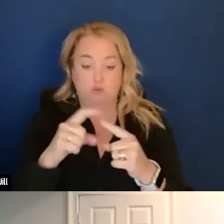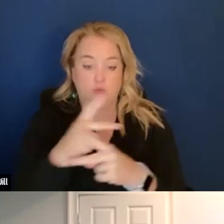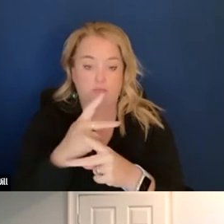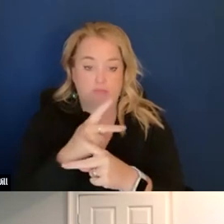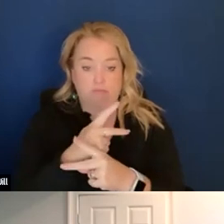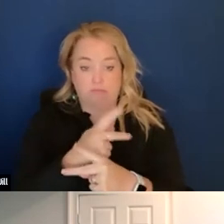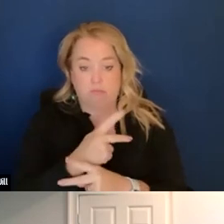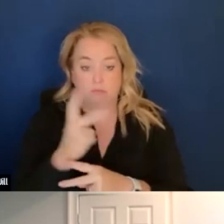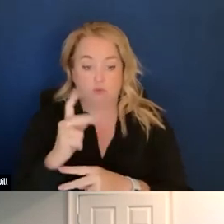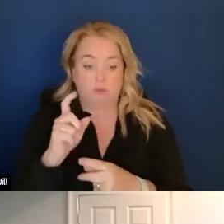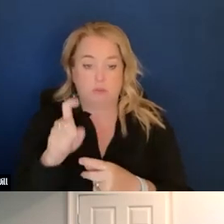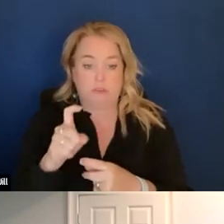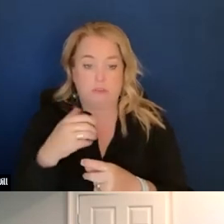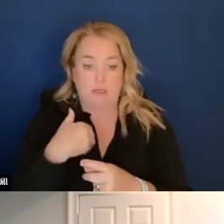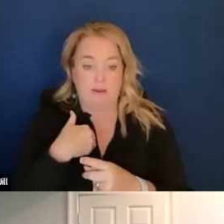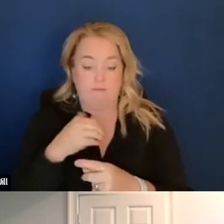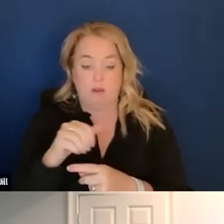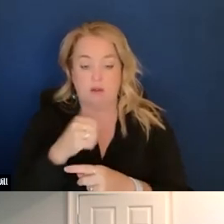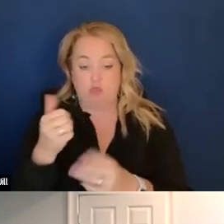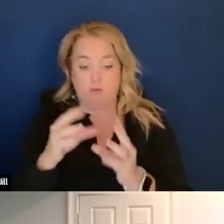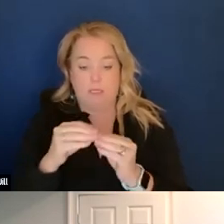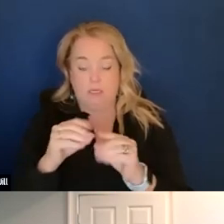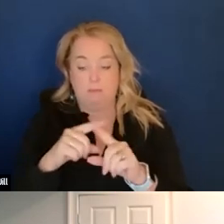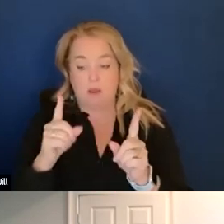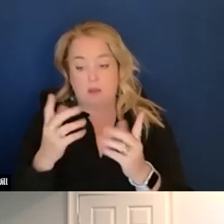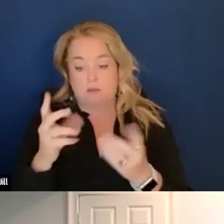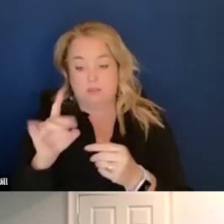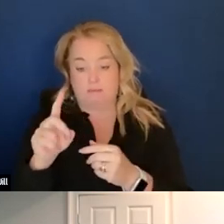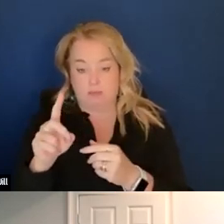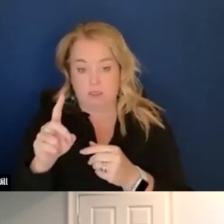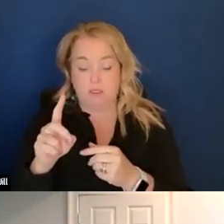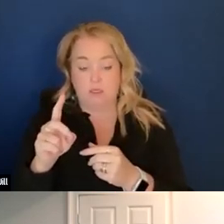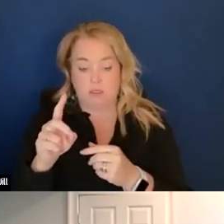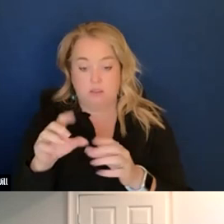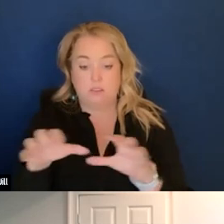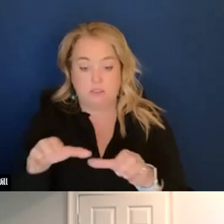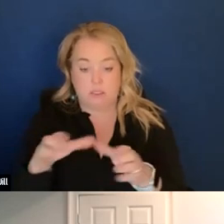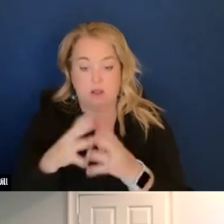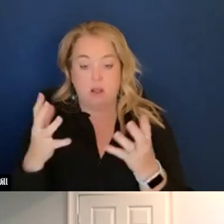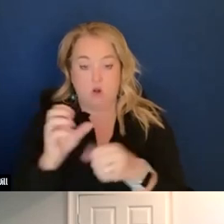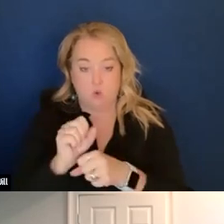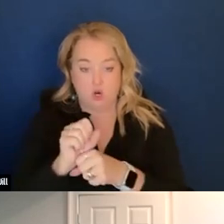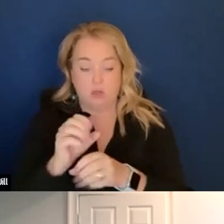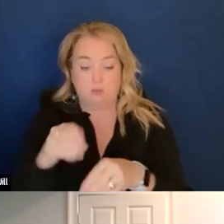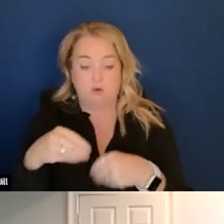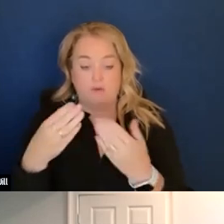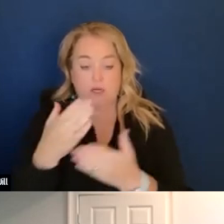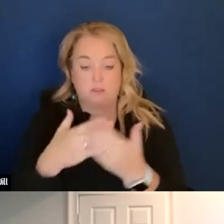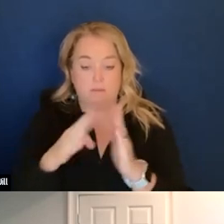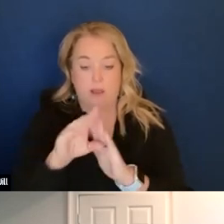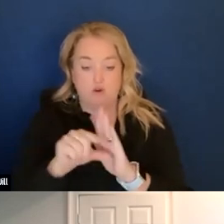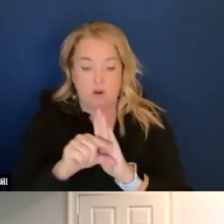think we need to have another meeting, but David, I know, did quite a bit of work in providing some of the